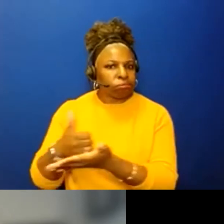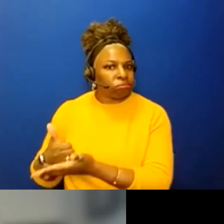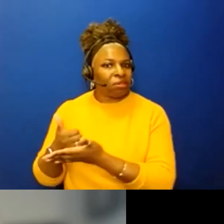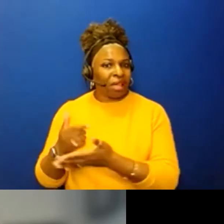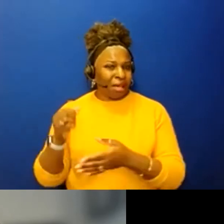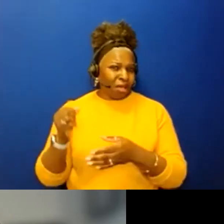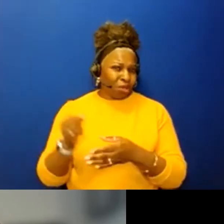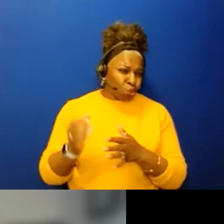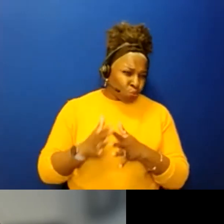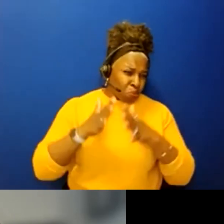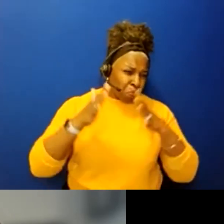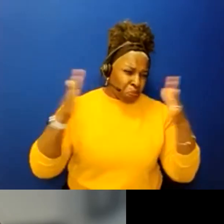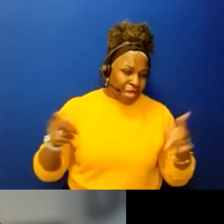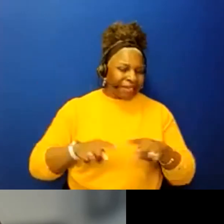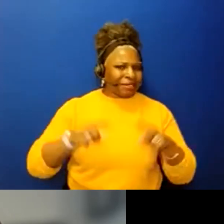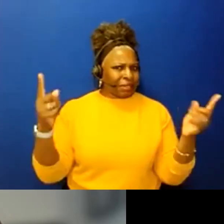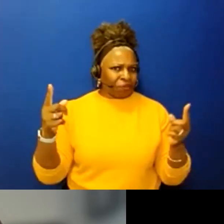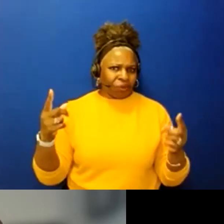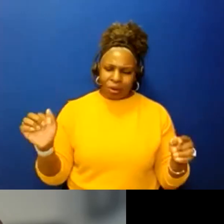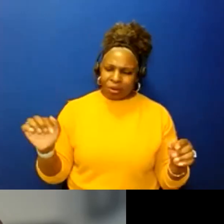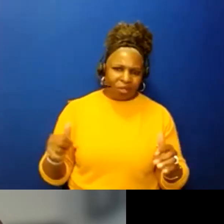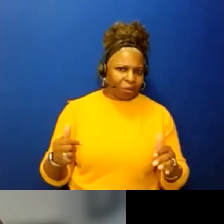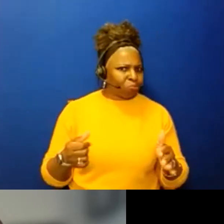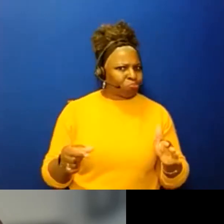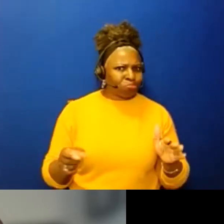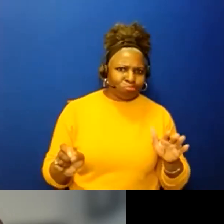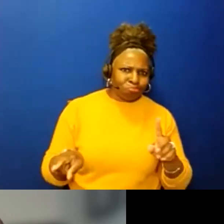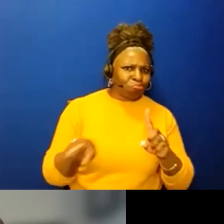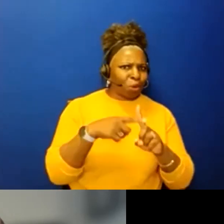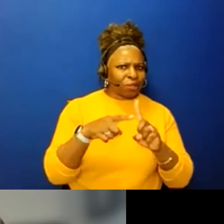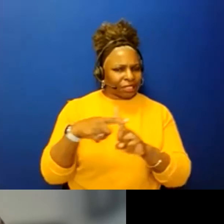difference and has such a huge impact on the lives of everyone that we support.